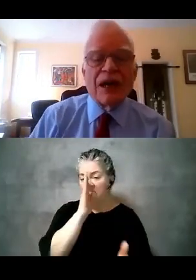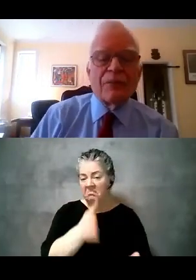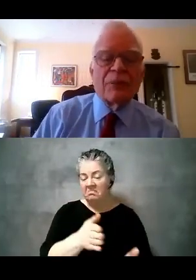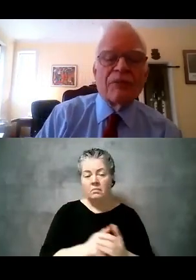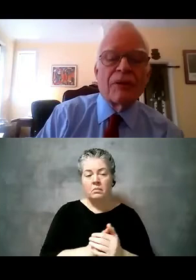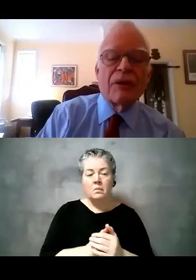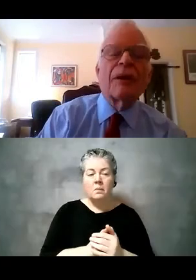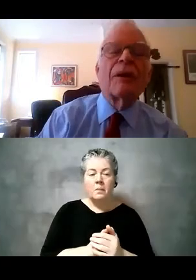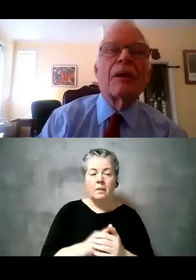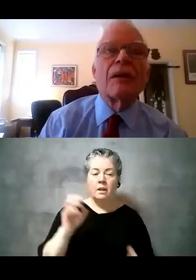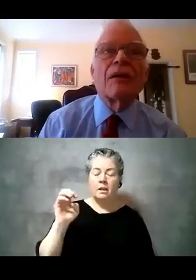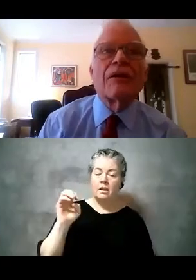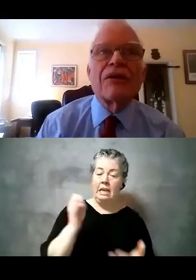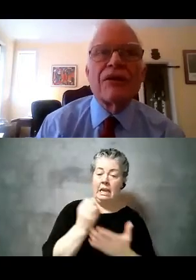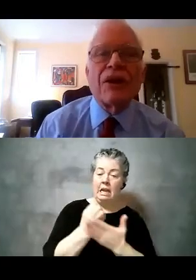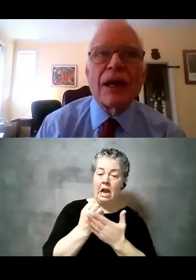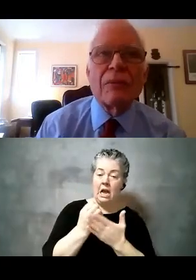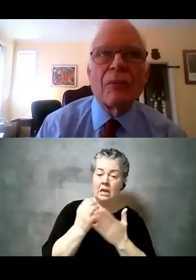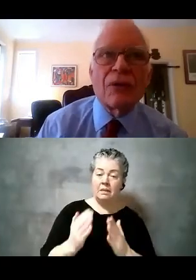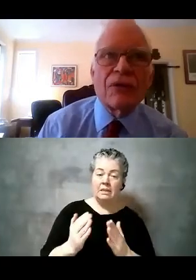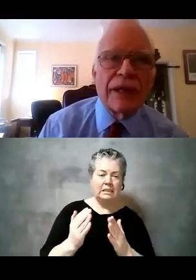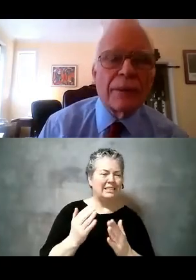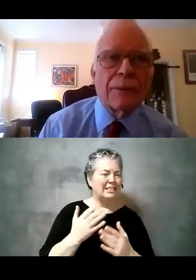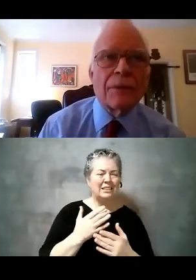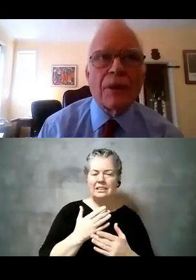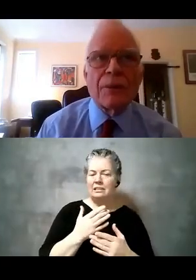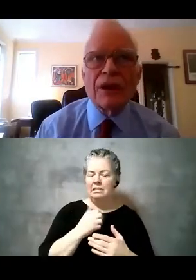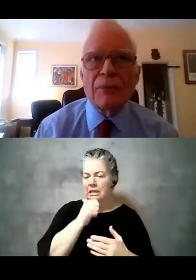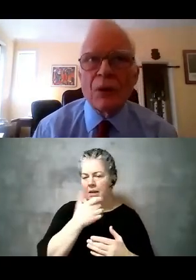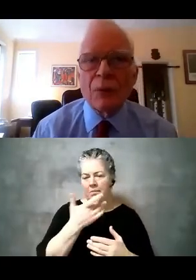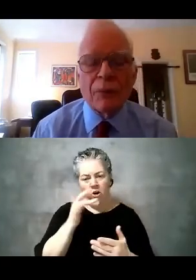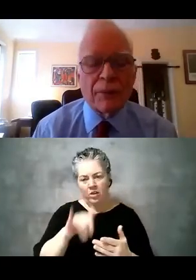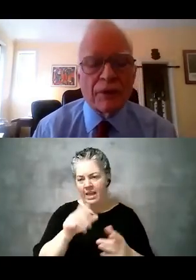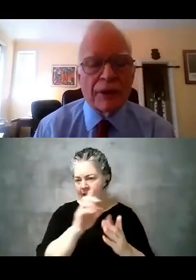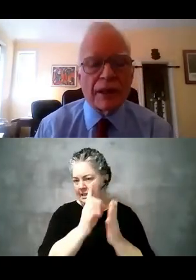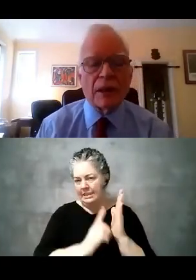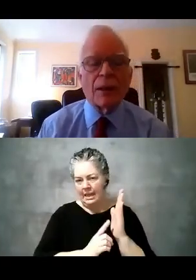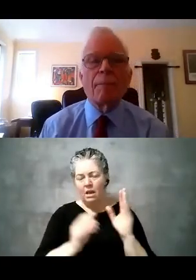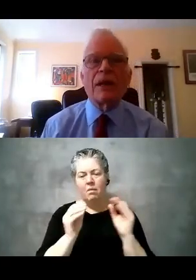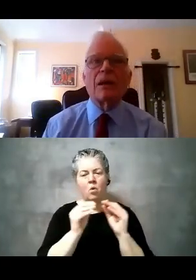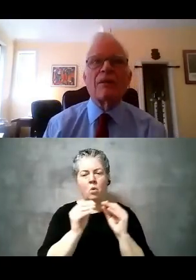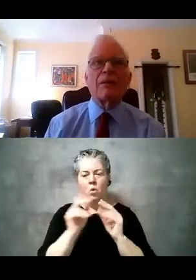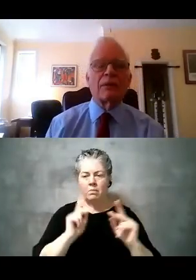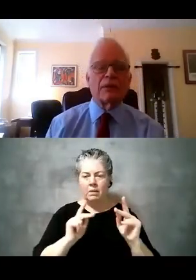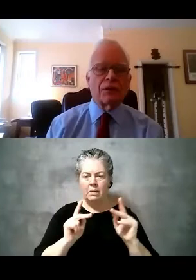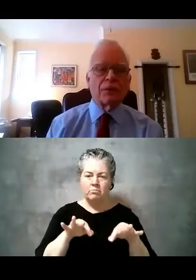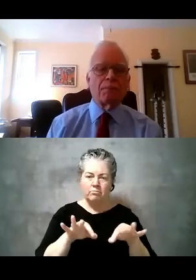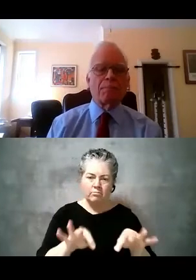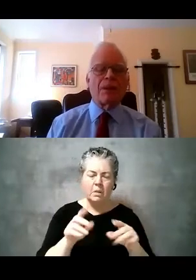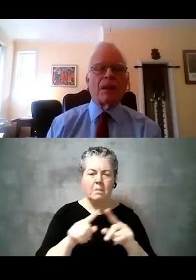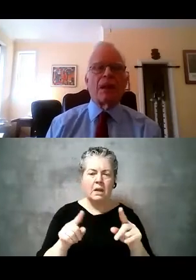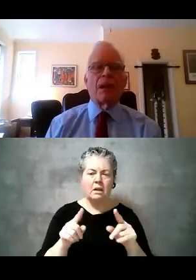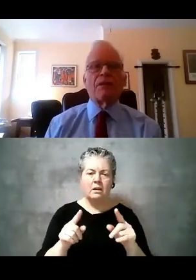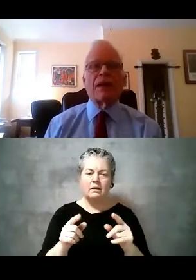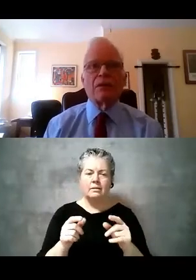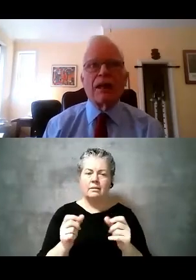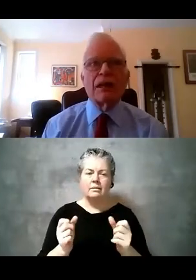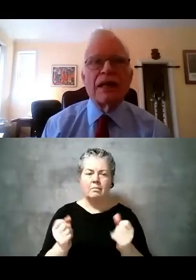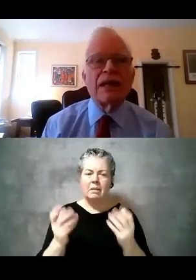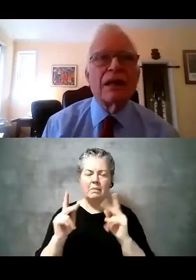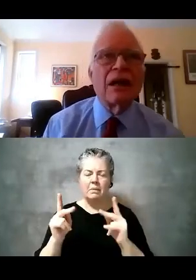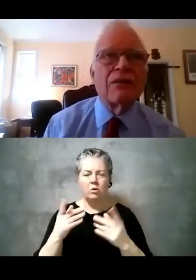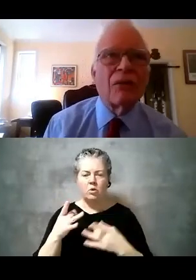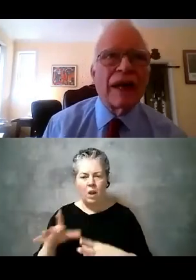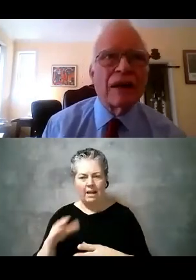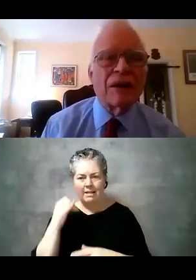have not preferred this design mostly. I mean, more and more people are picking it up, but a lot of people don't. They don't like